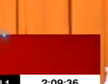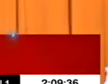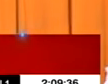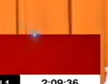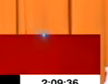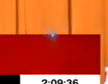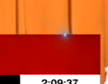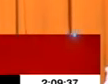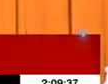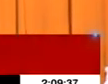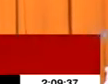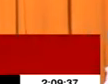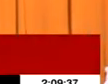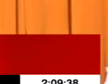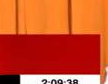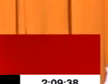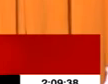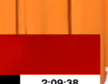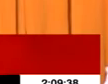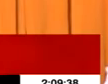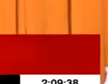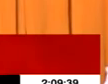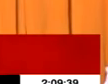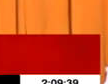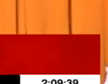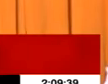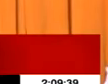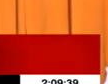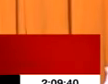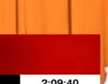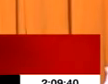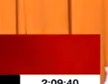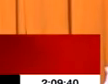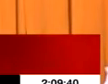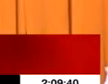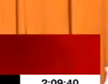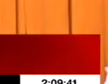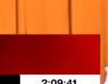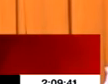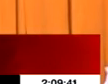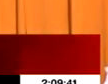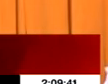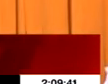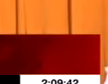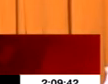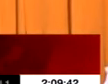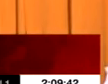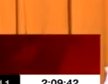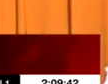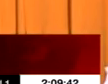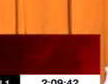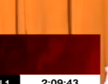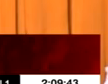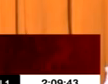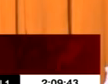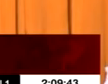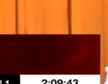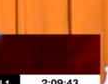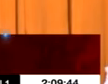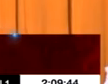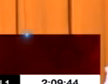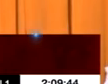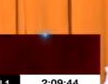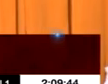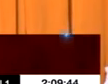the people of Kenya to adopt a new constitution. The court held that the new constitution needed to be ratified through a